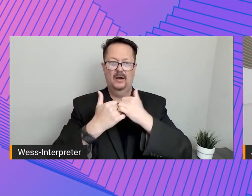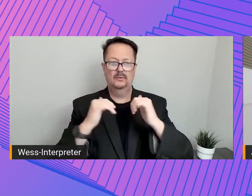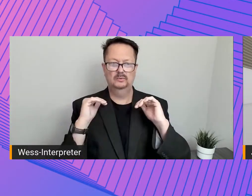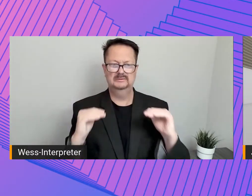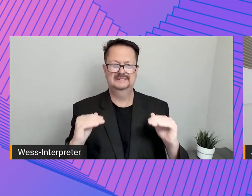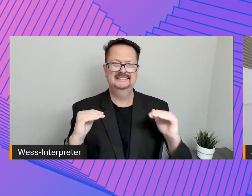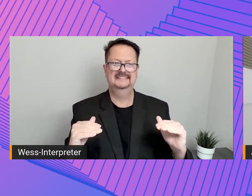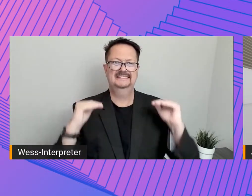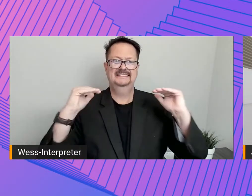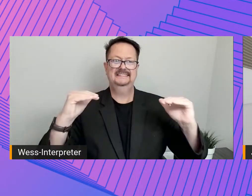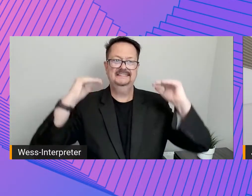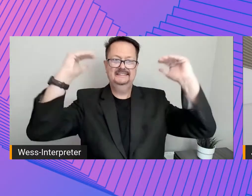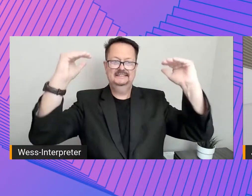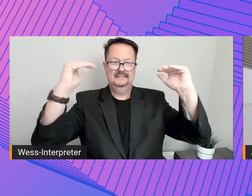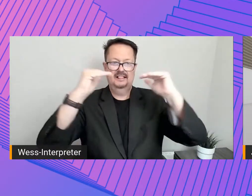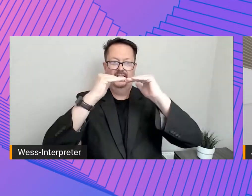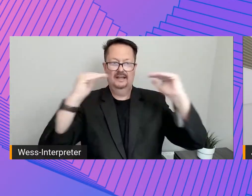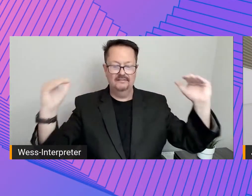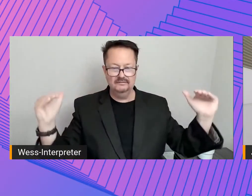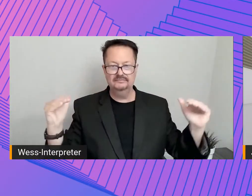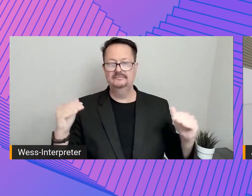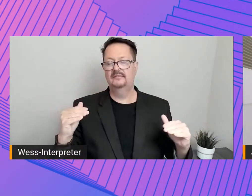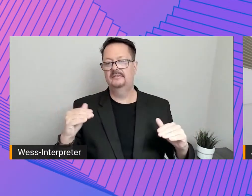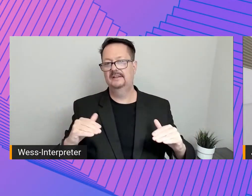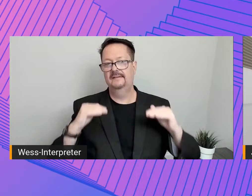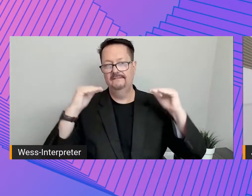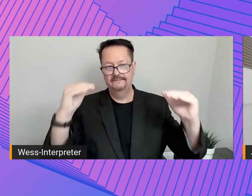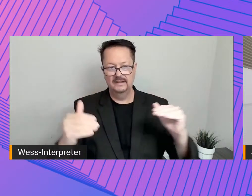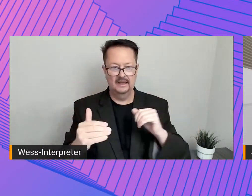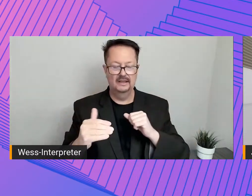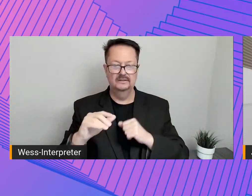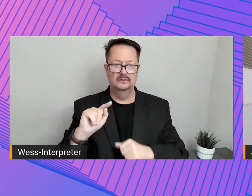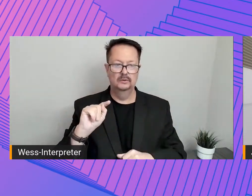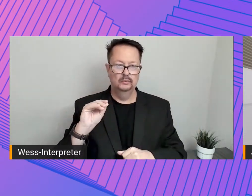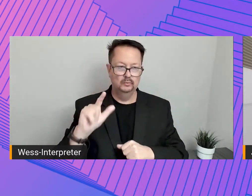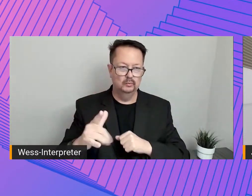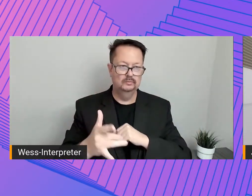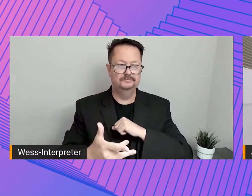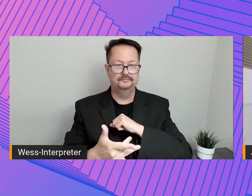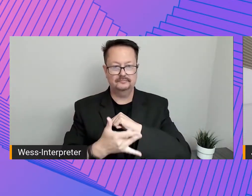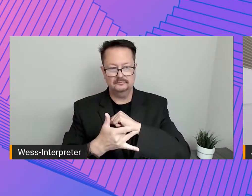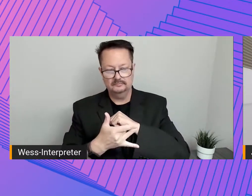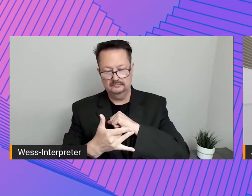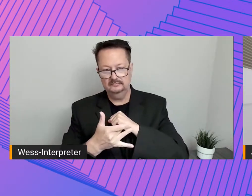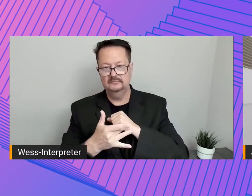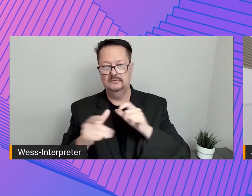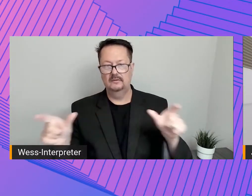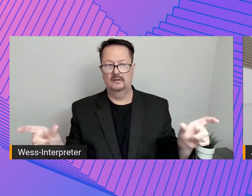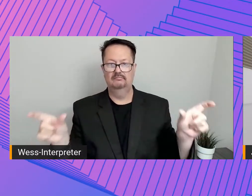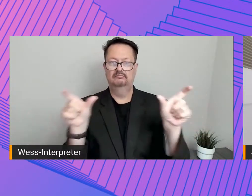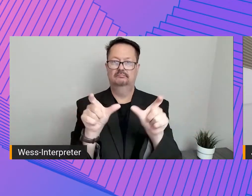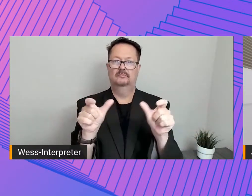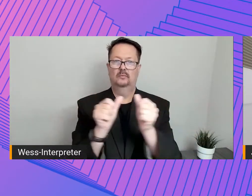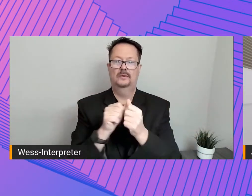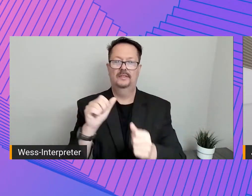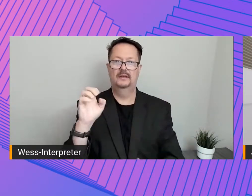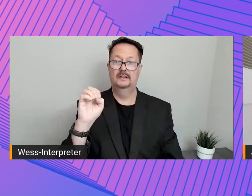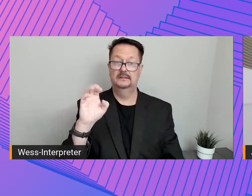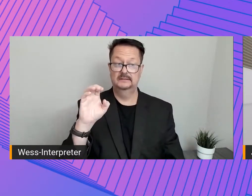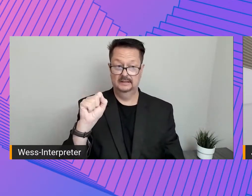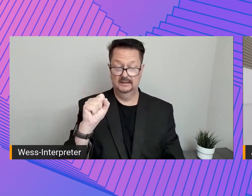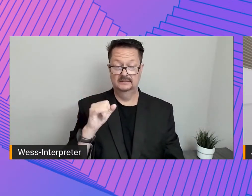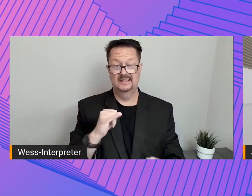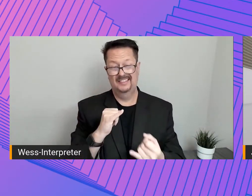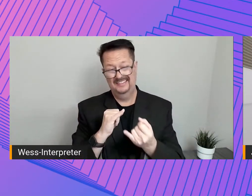to look at some of the advanced tools and techniques that can be leveraged alongside ECS. And then at the